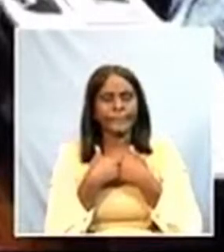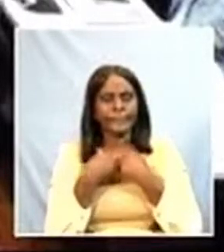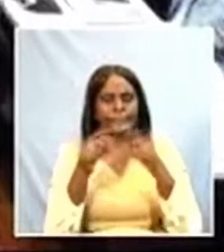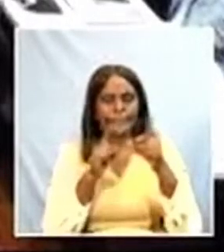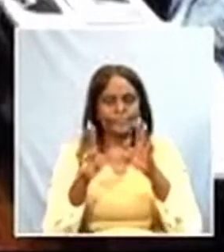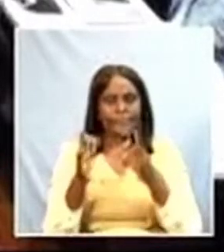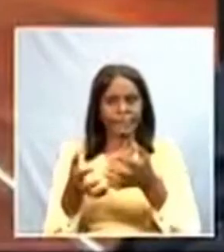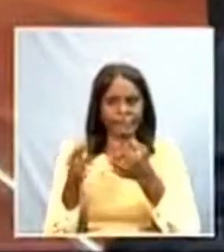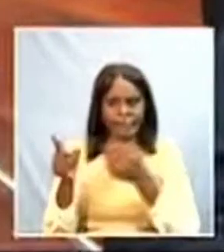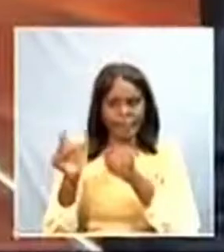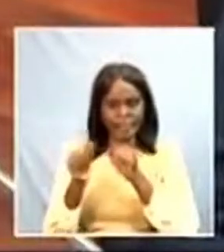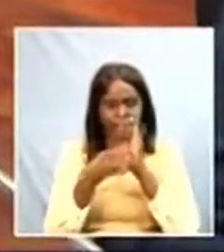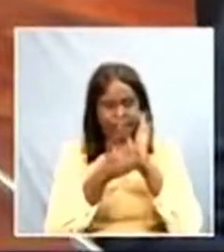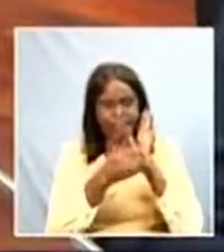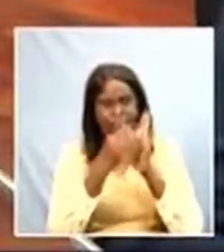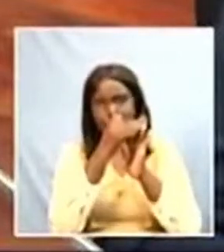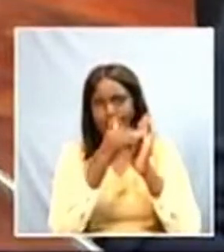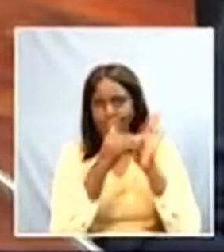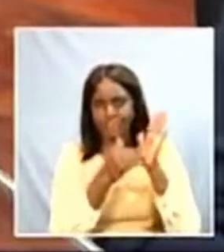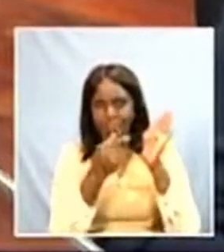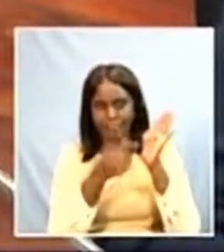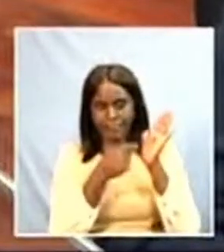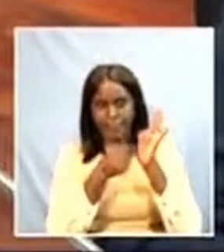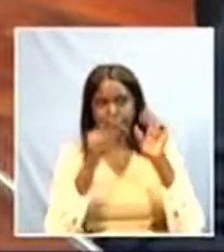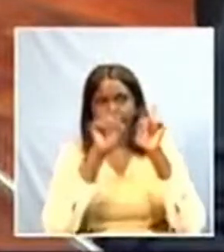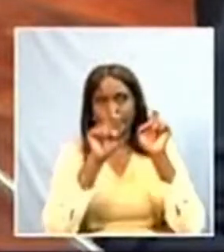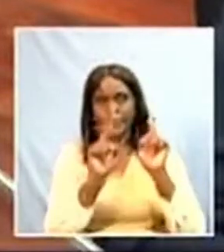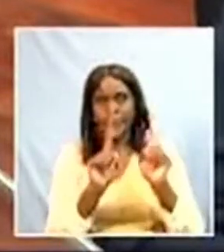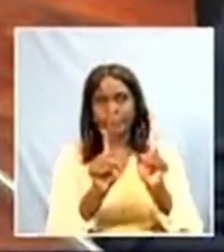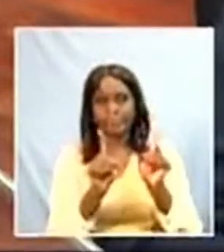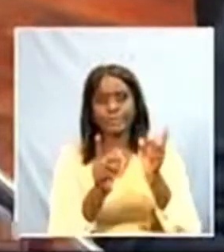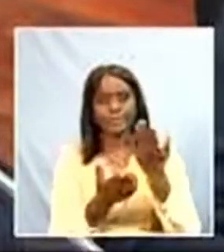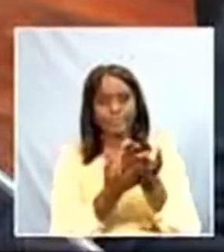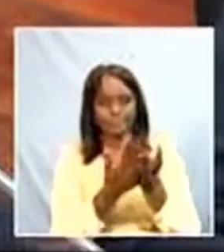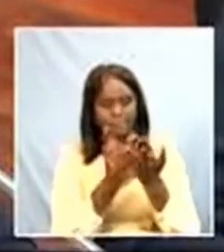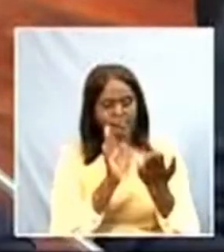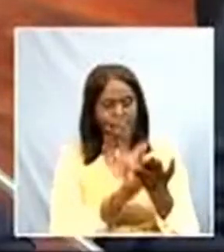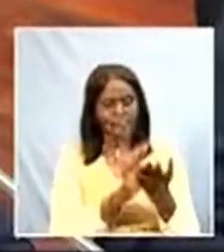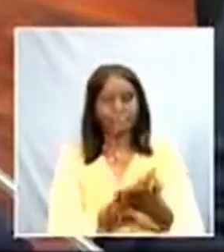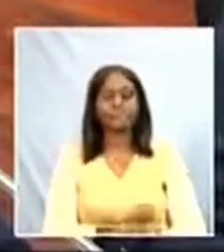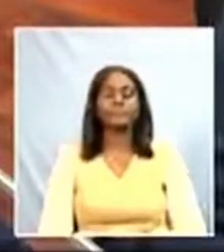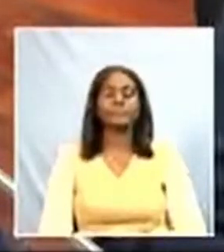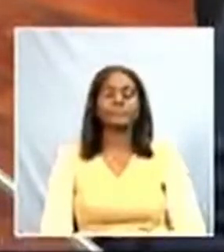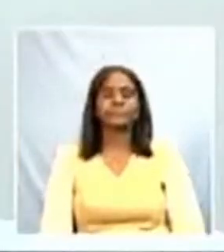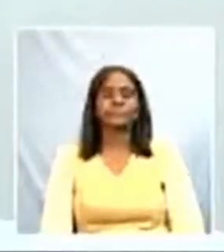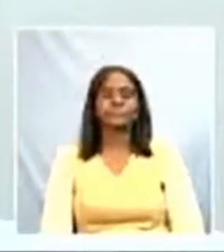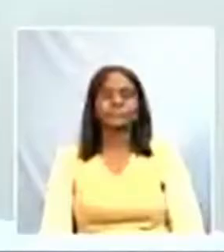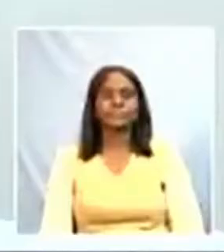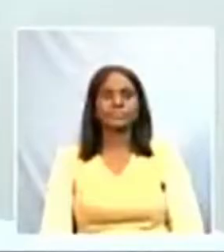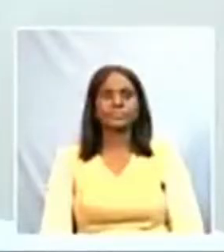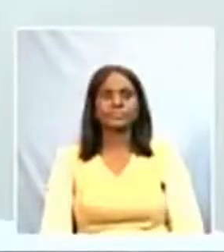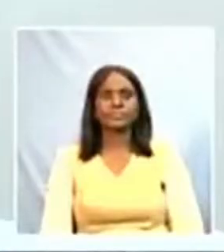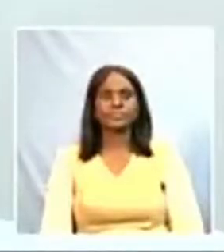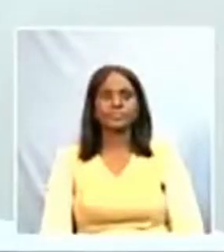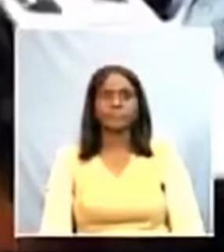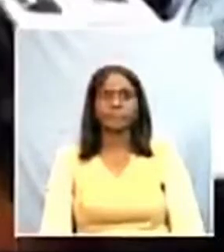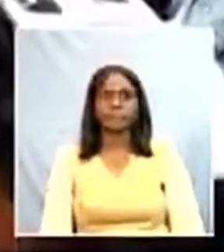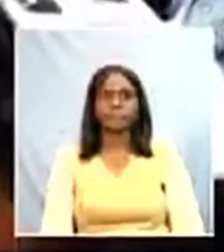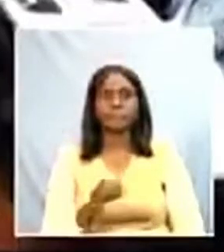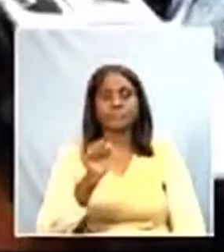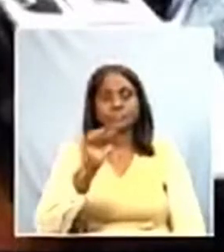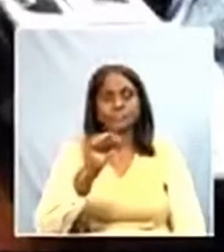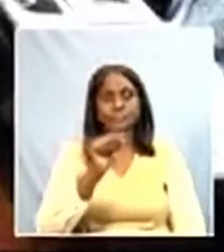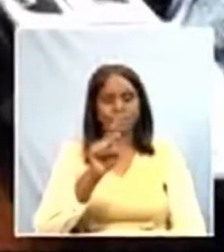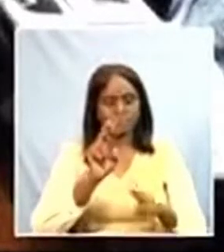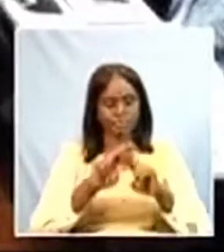Director Engineering can guide through where the certificates are on their attachments. Which are? Yes, yes.